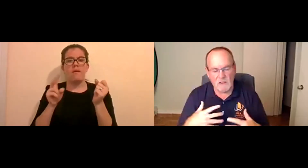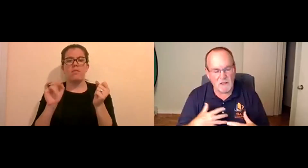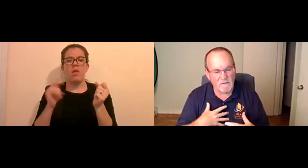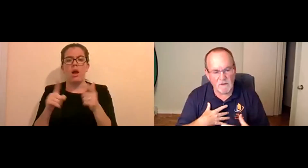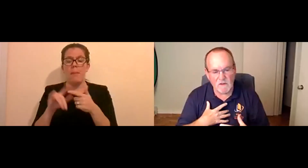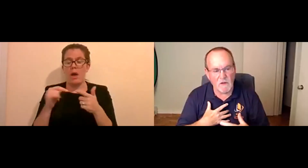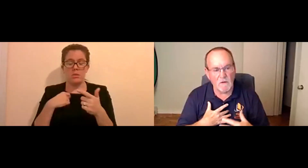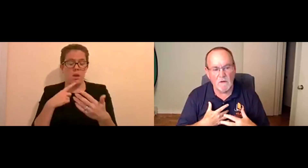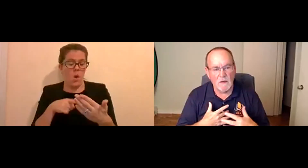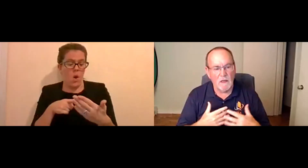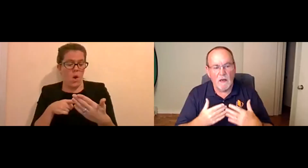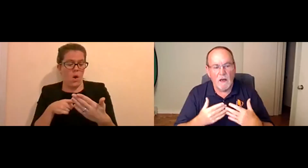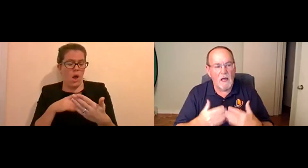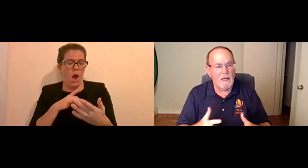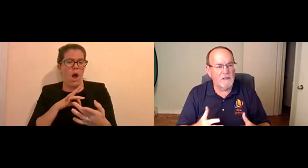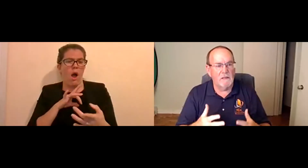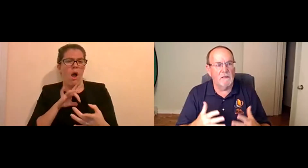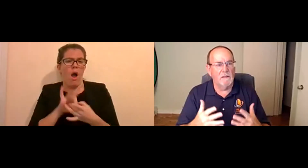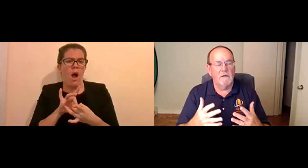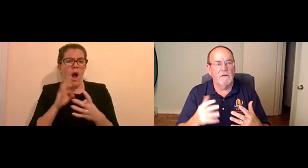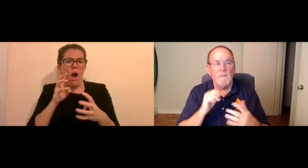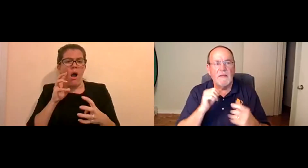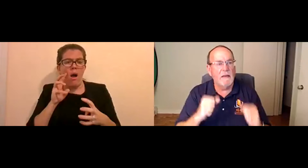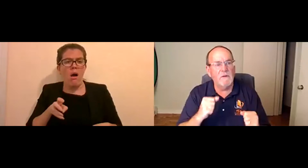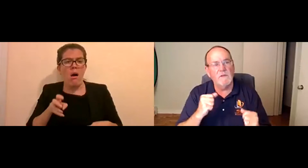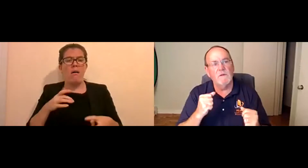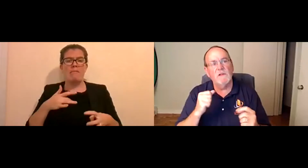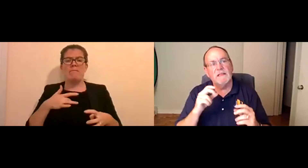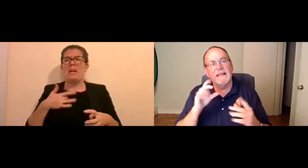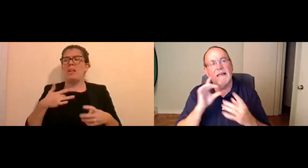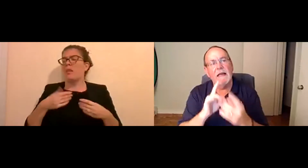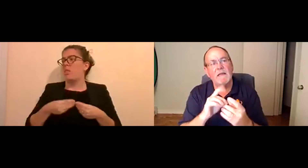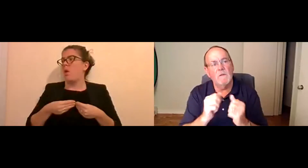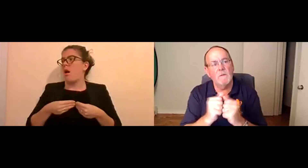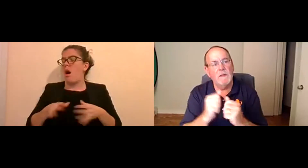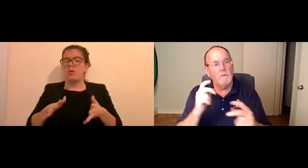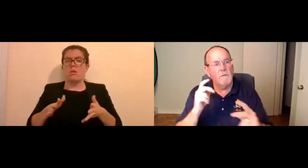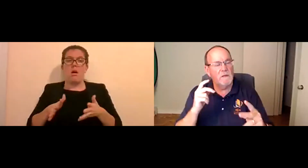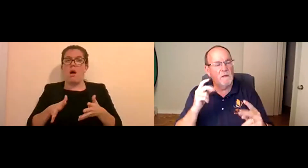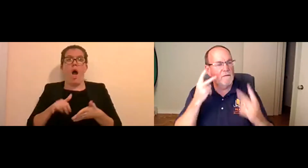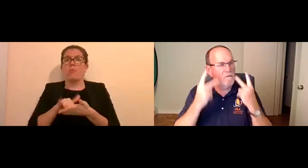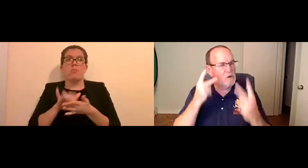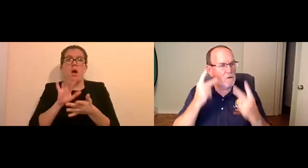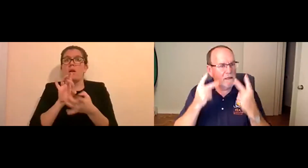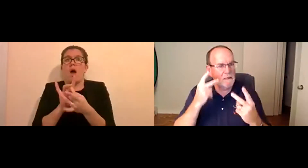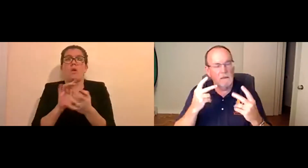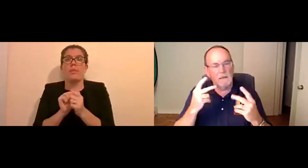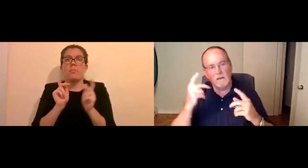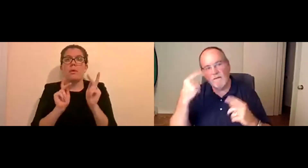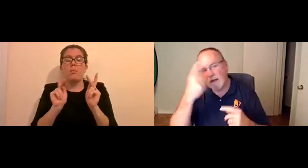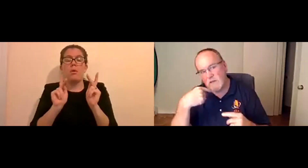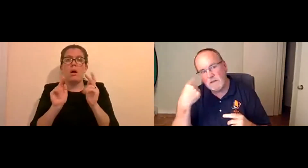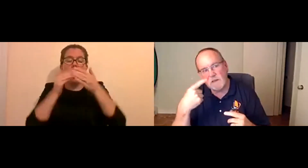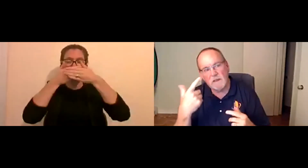crying. It just feels so lost, and not being able to just connect with people's visually and